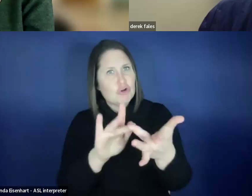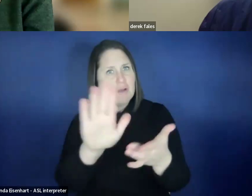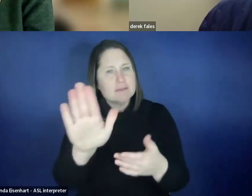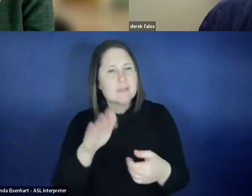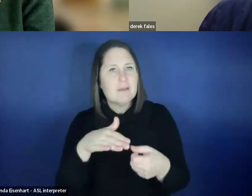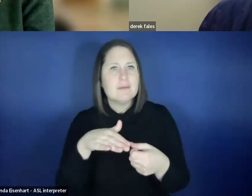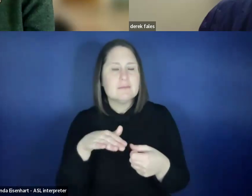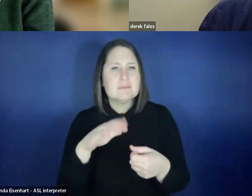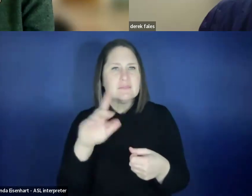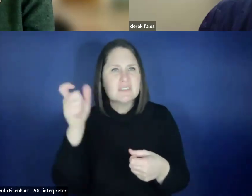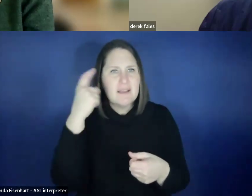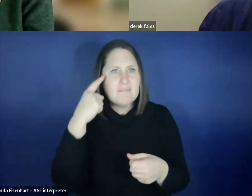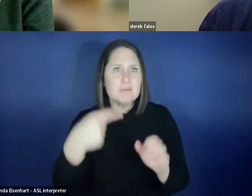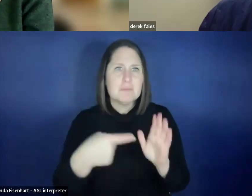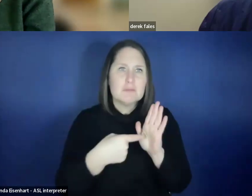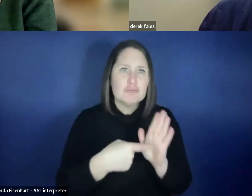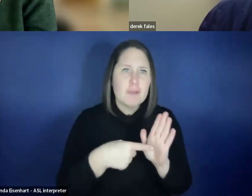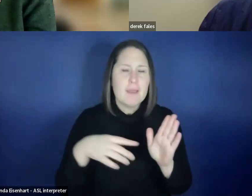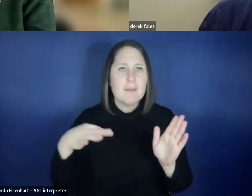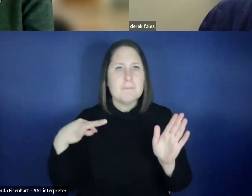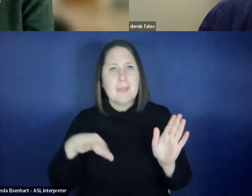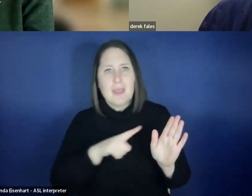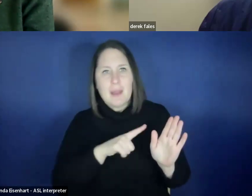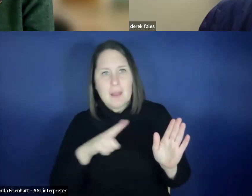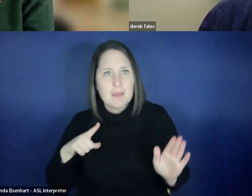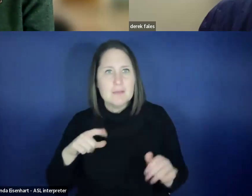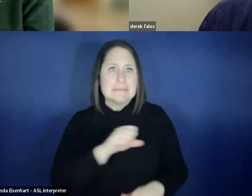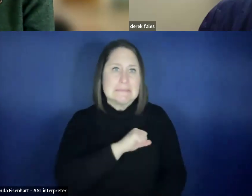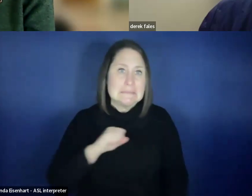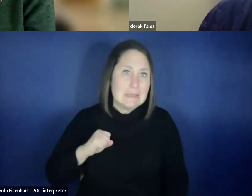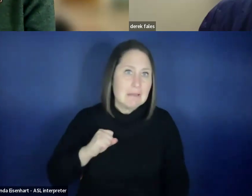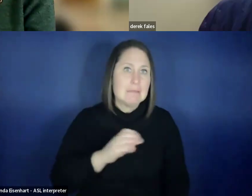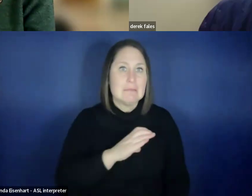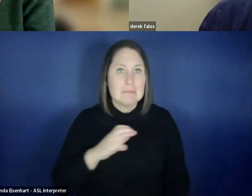representatives and others, Maine delegation, et cetera, to